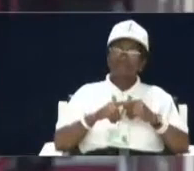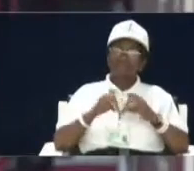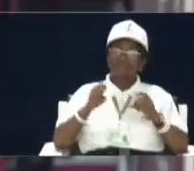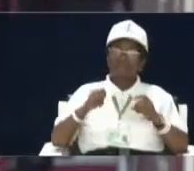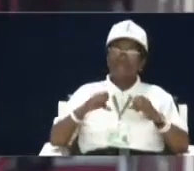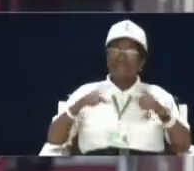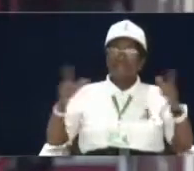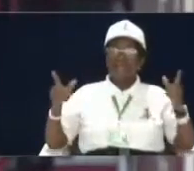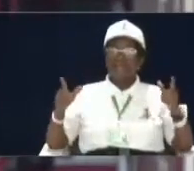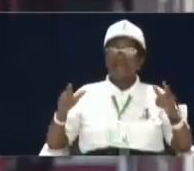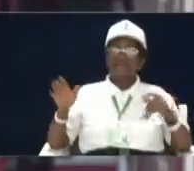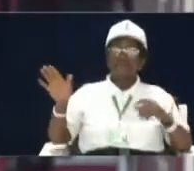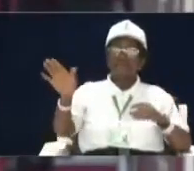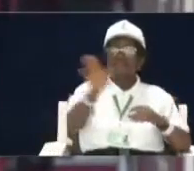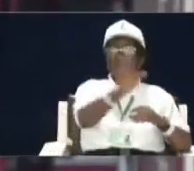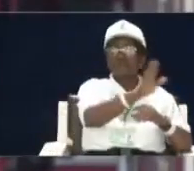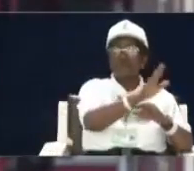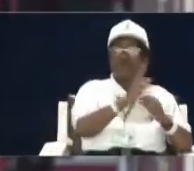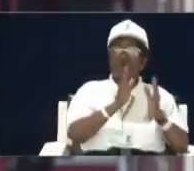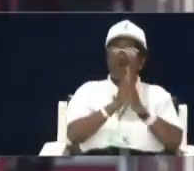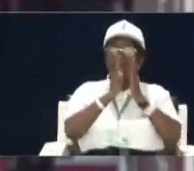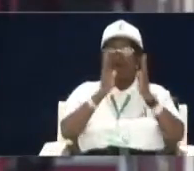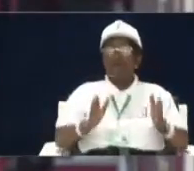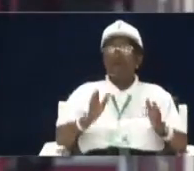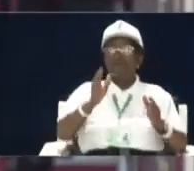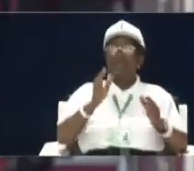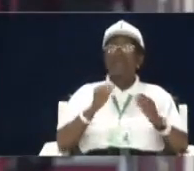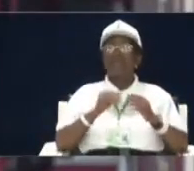enlarge your prayer.